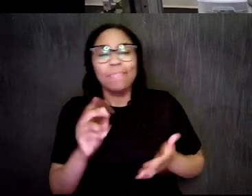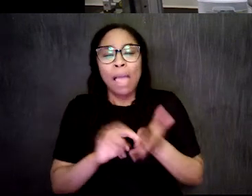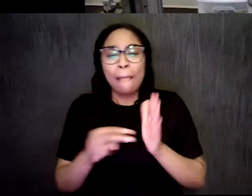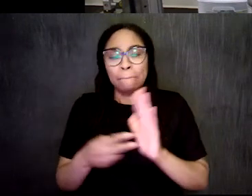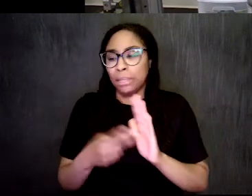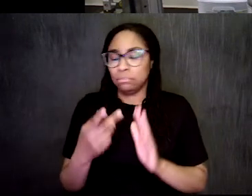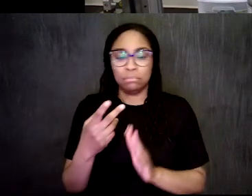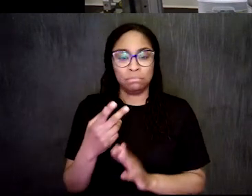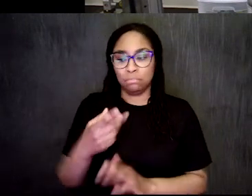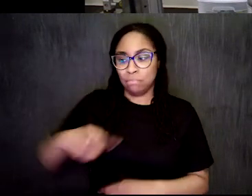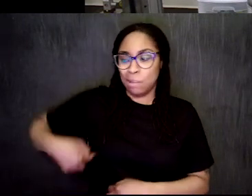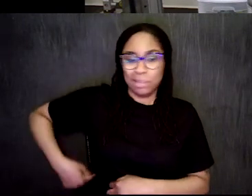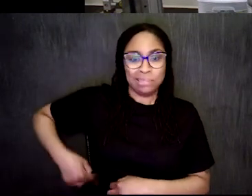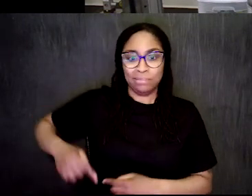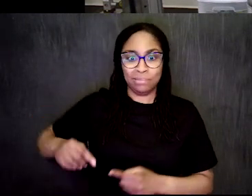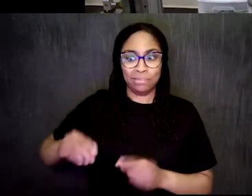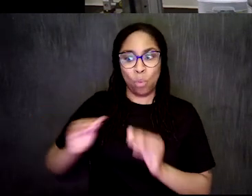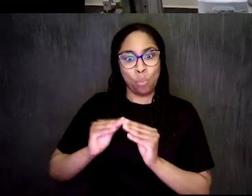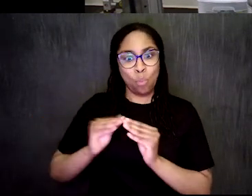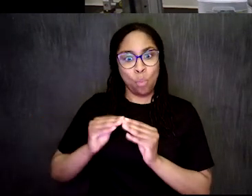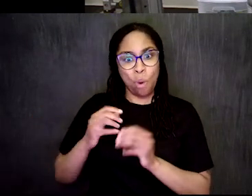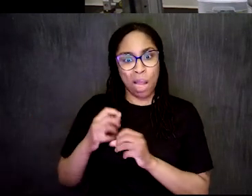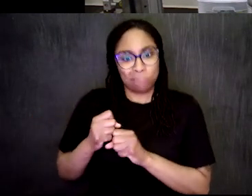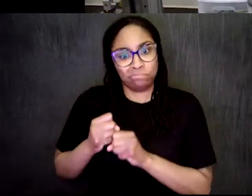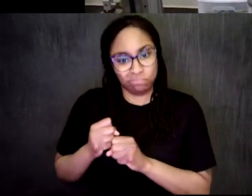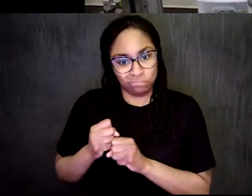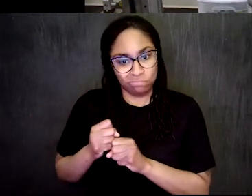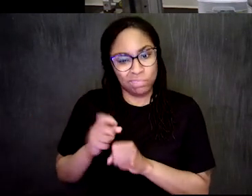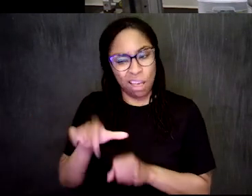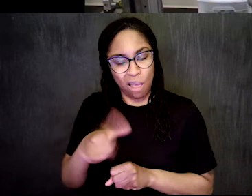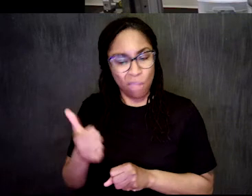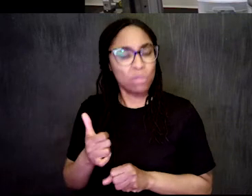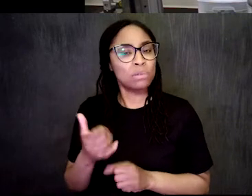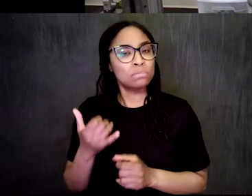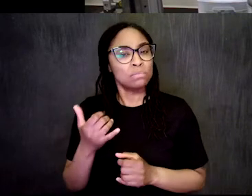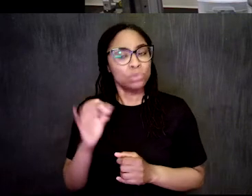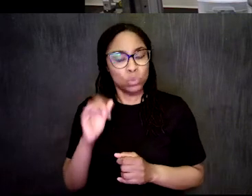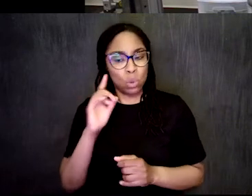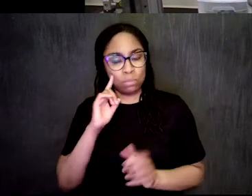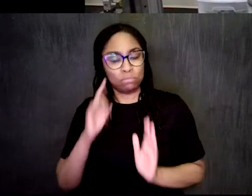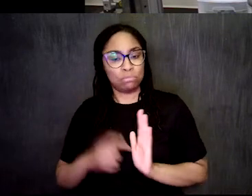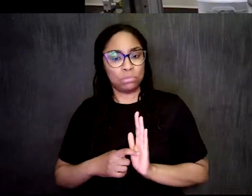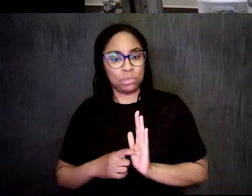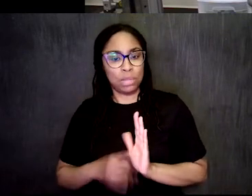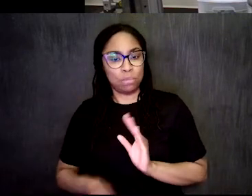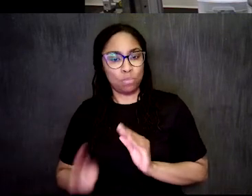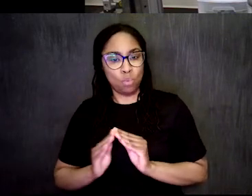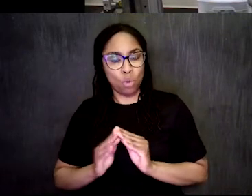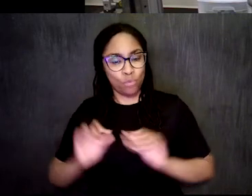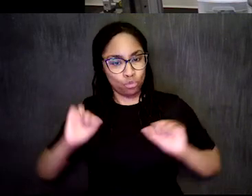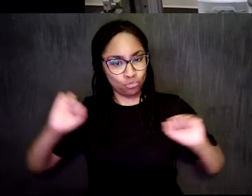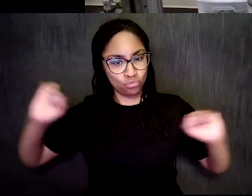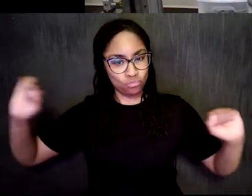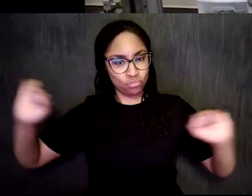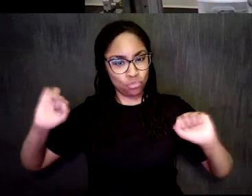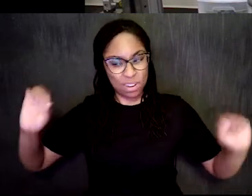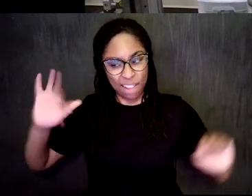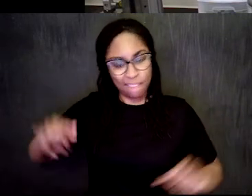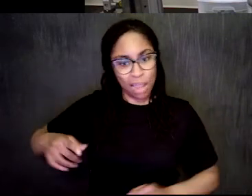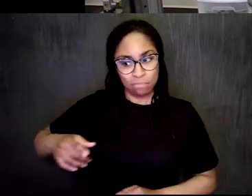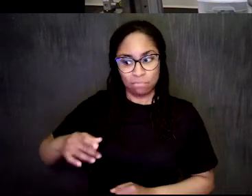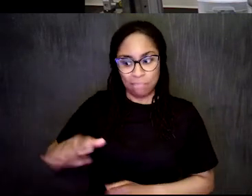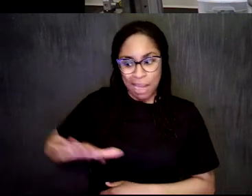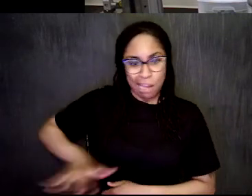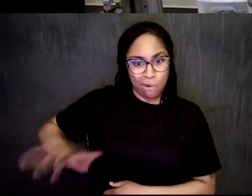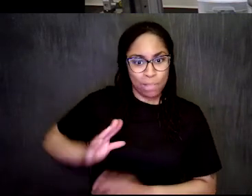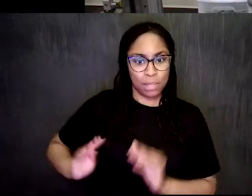side tighter than the other side. 9. Here we go. Last one. So maybe just pay a little bit more attention to that. And when we do stretching,